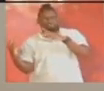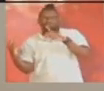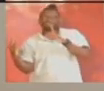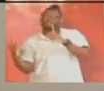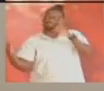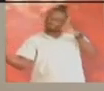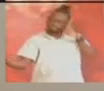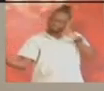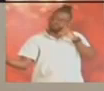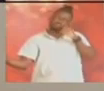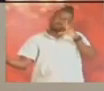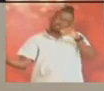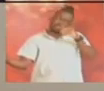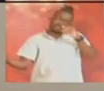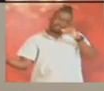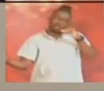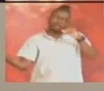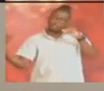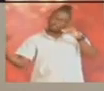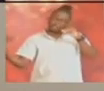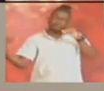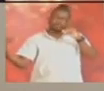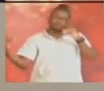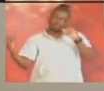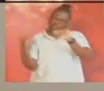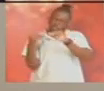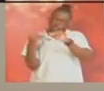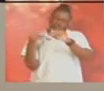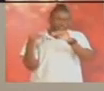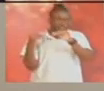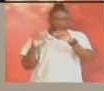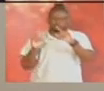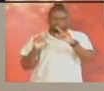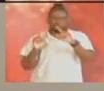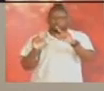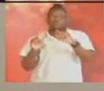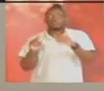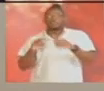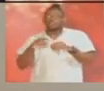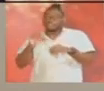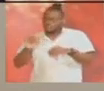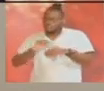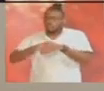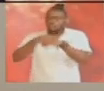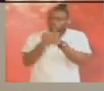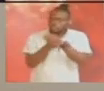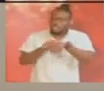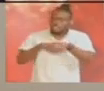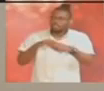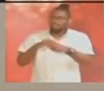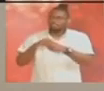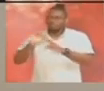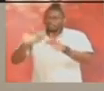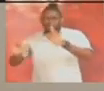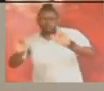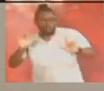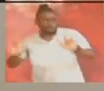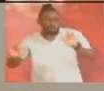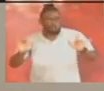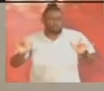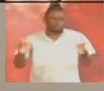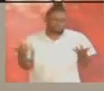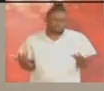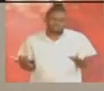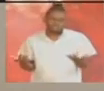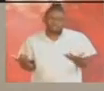Sanitize. We said these particles need a surface, your hands, your surfaces. So the